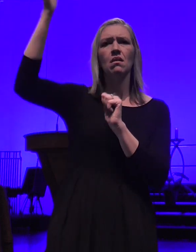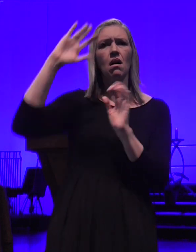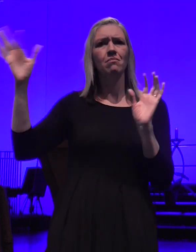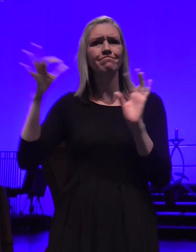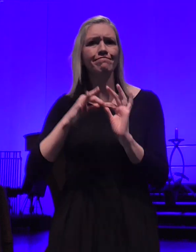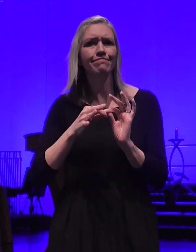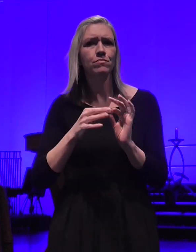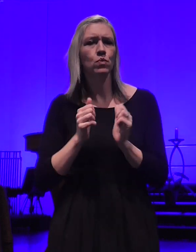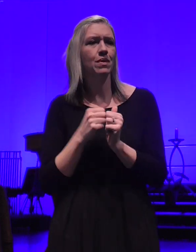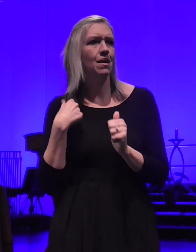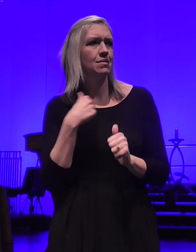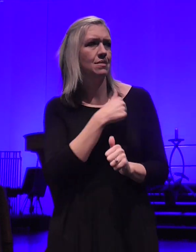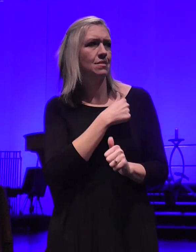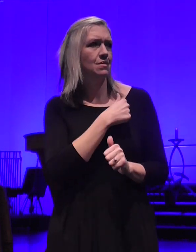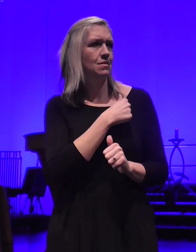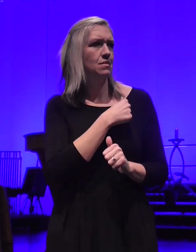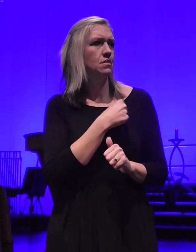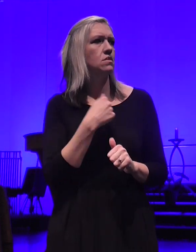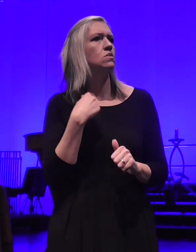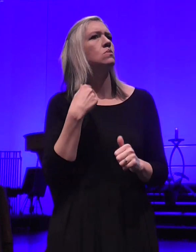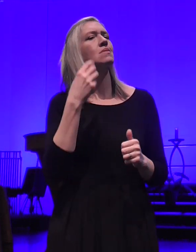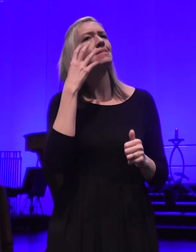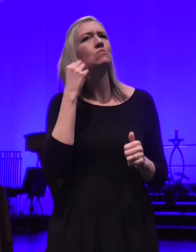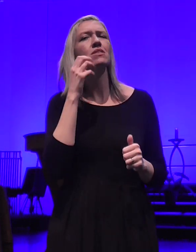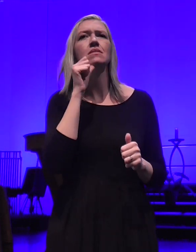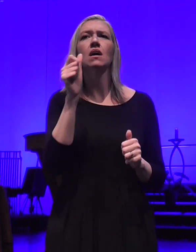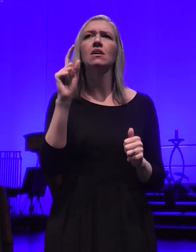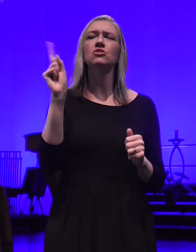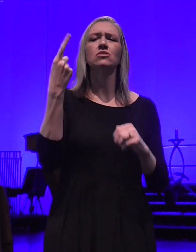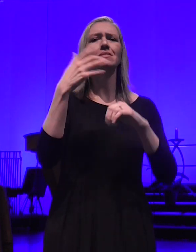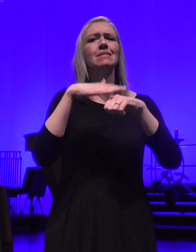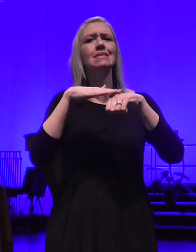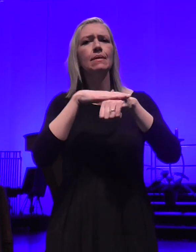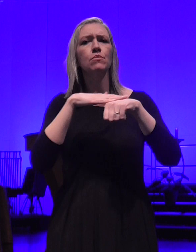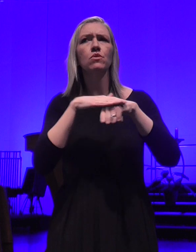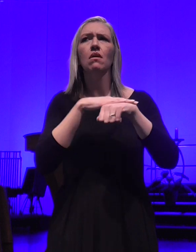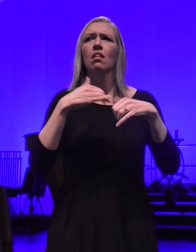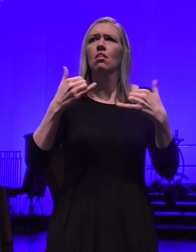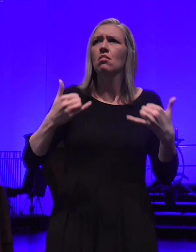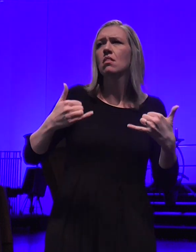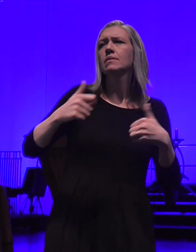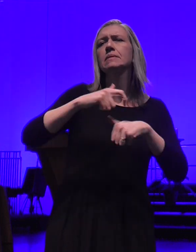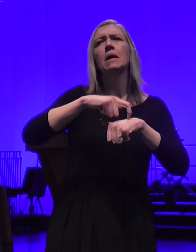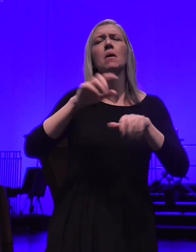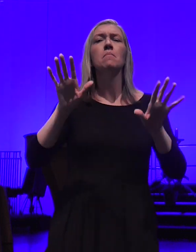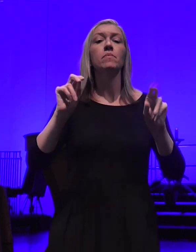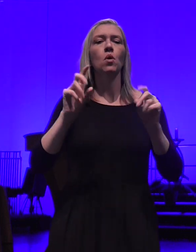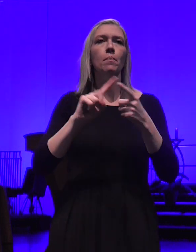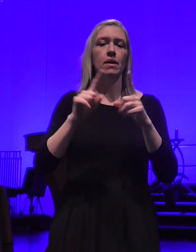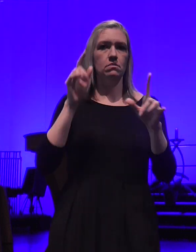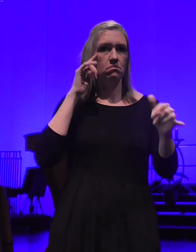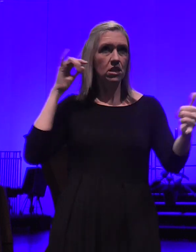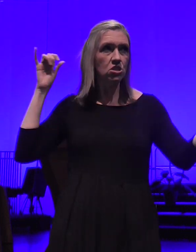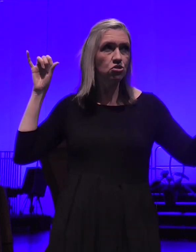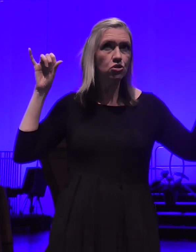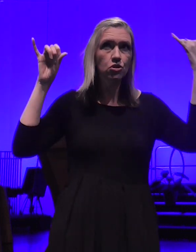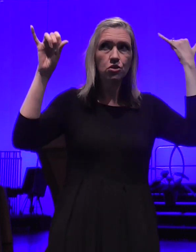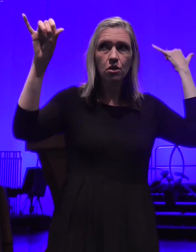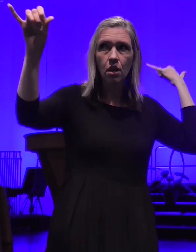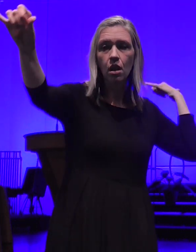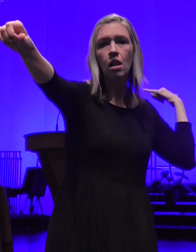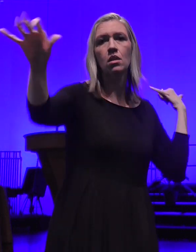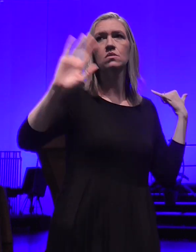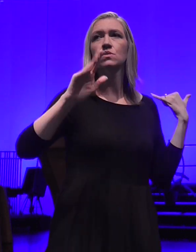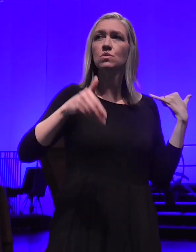us. We experience ourselves not in the temporal, but in the eternal reality of our soul and